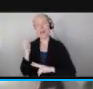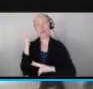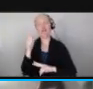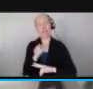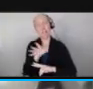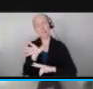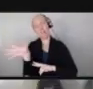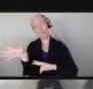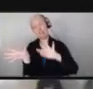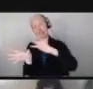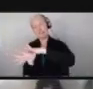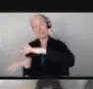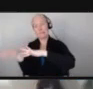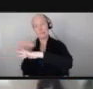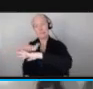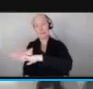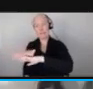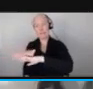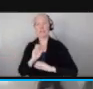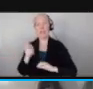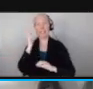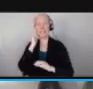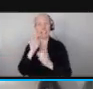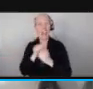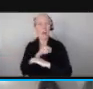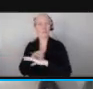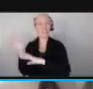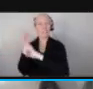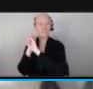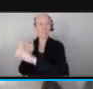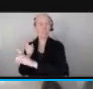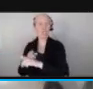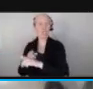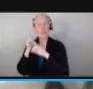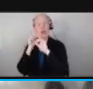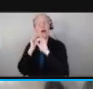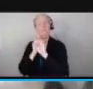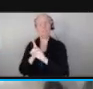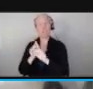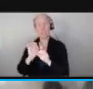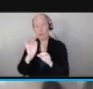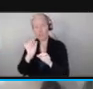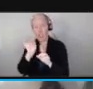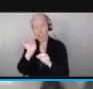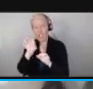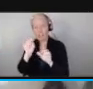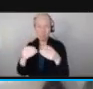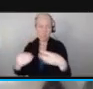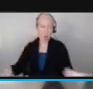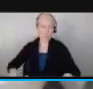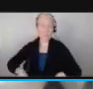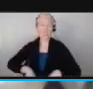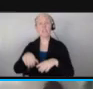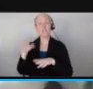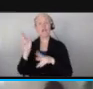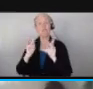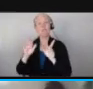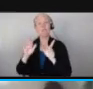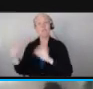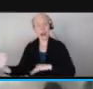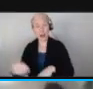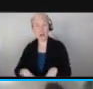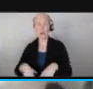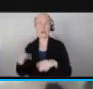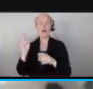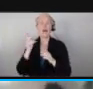objectives, loss of the mission itself, loss of crew life, potential evacuation, flight recertification,